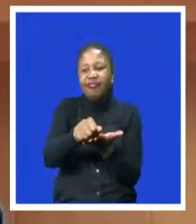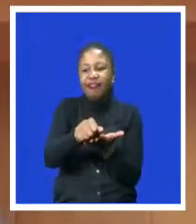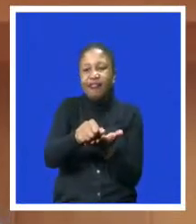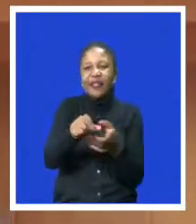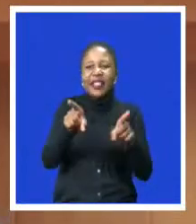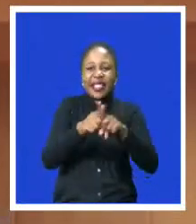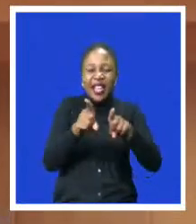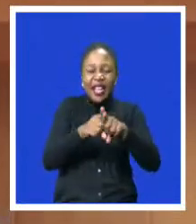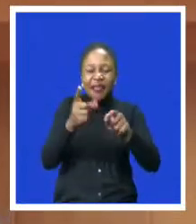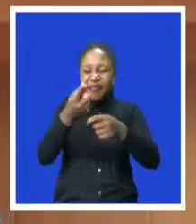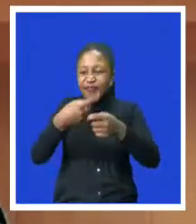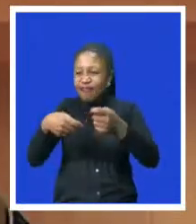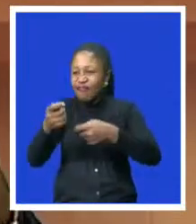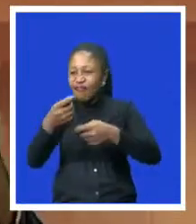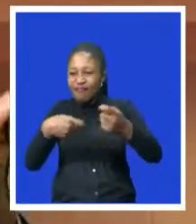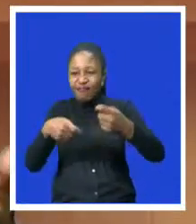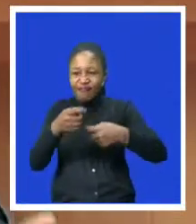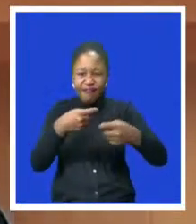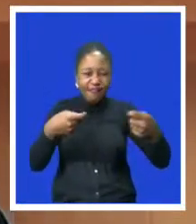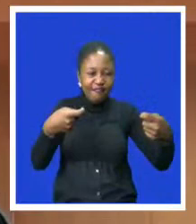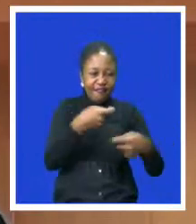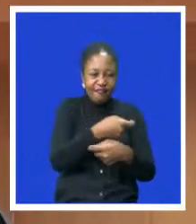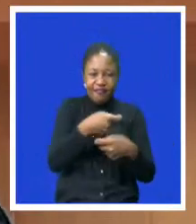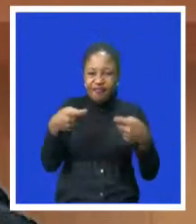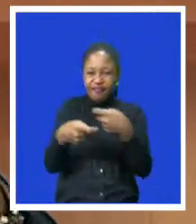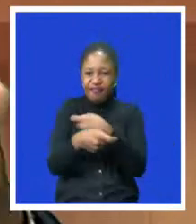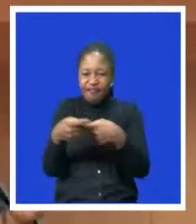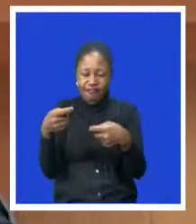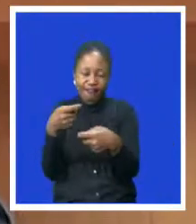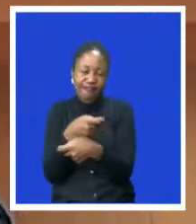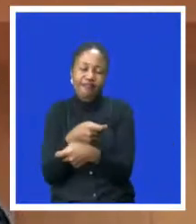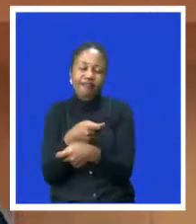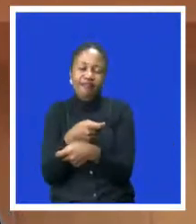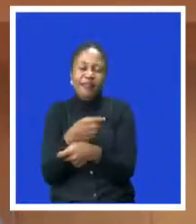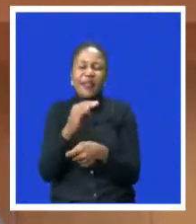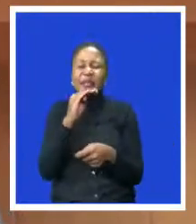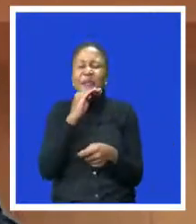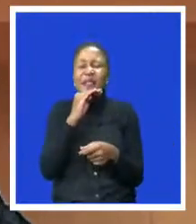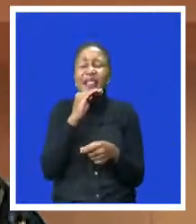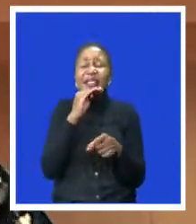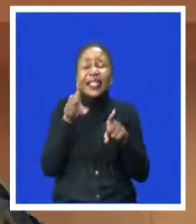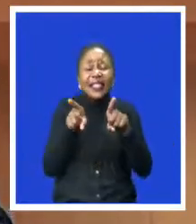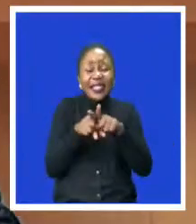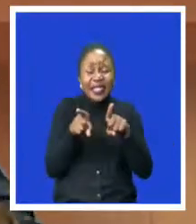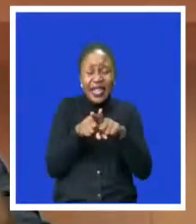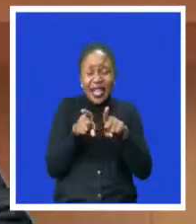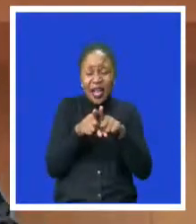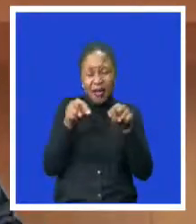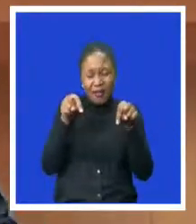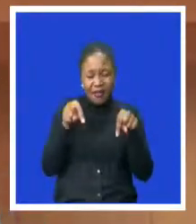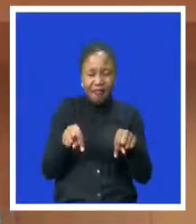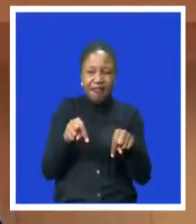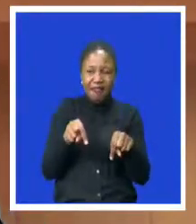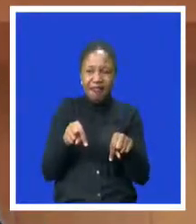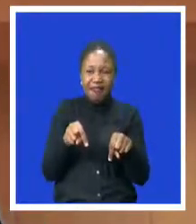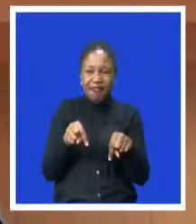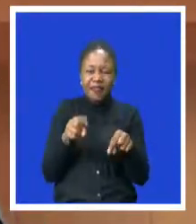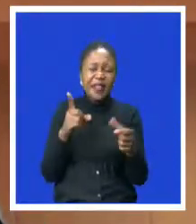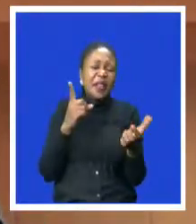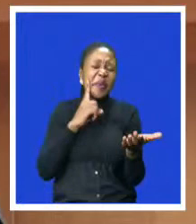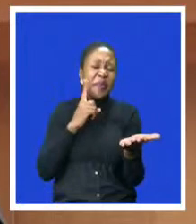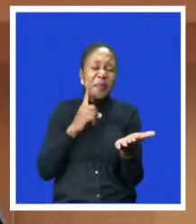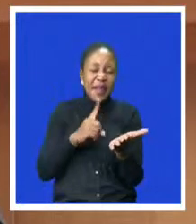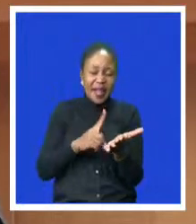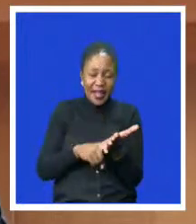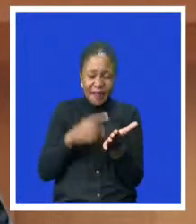which means even today we are believing that once somebody dies, there